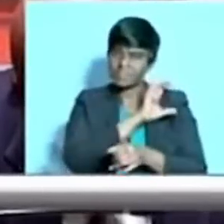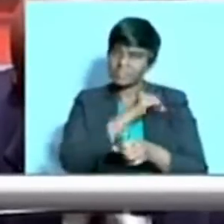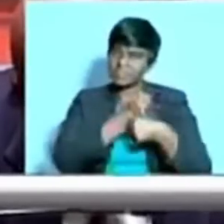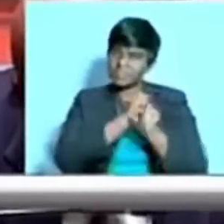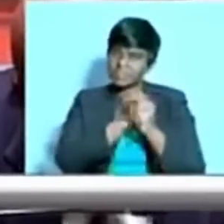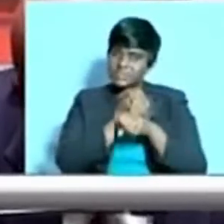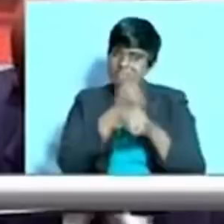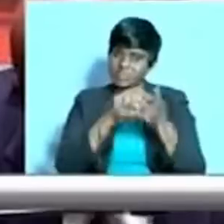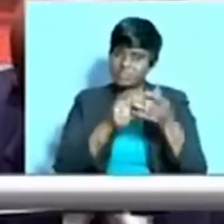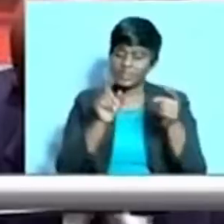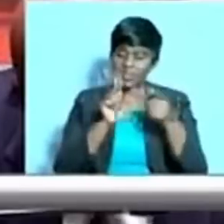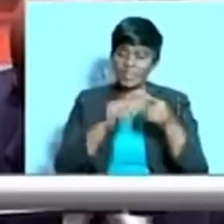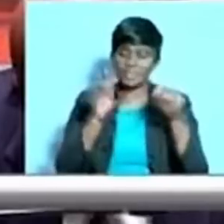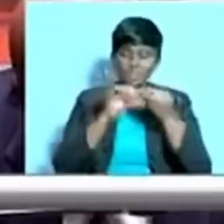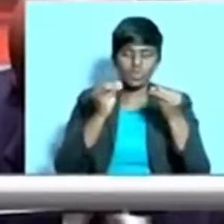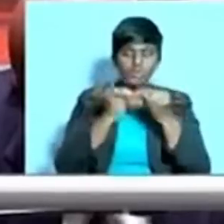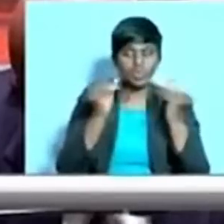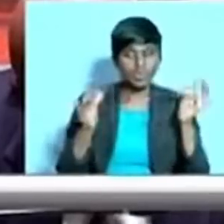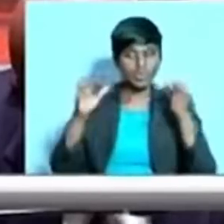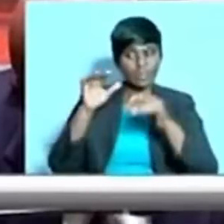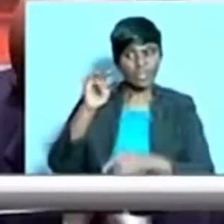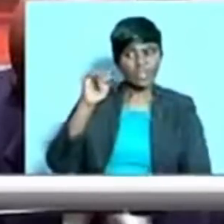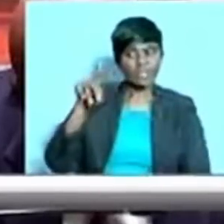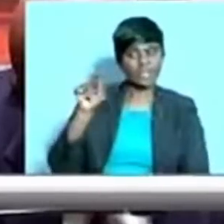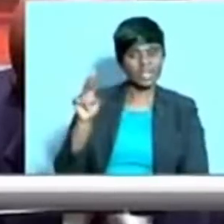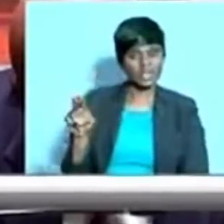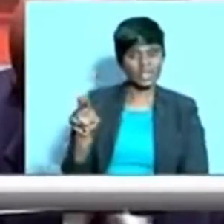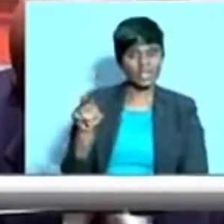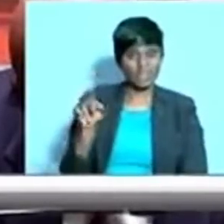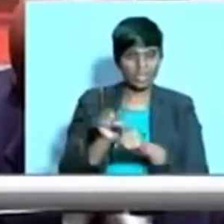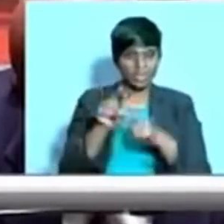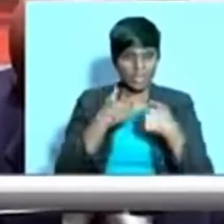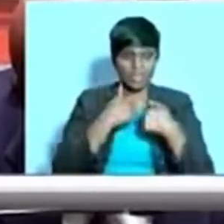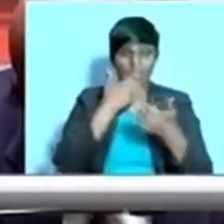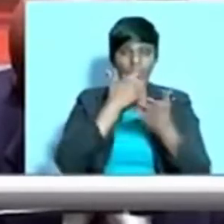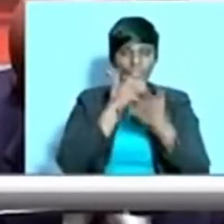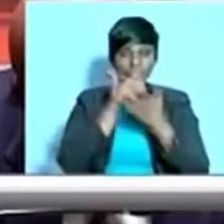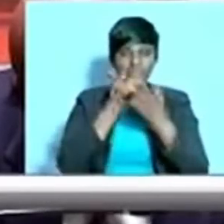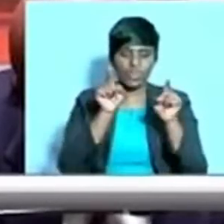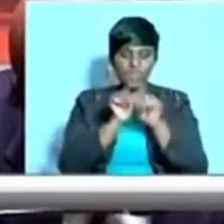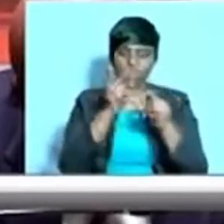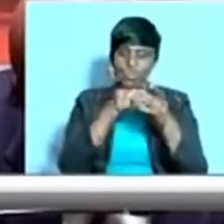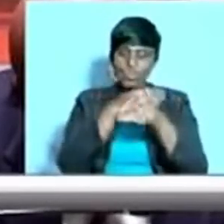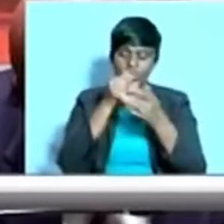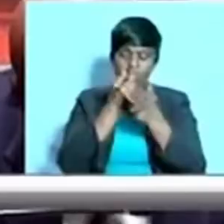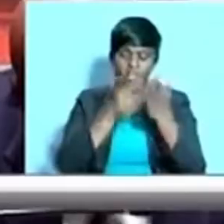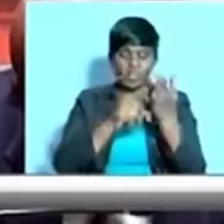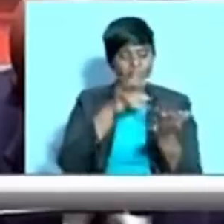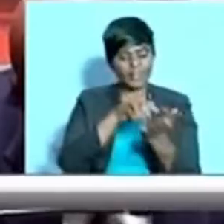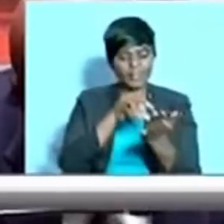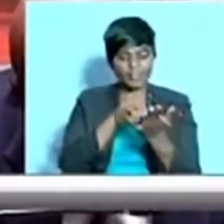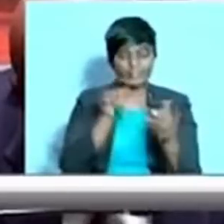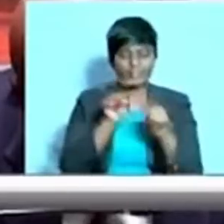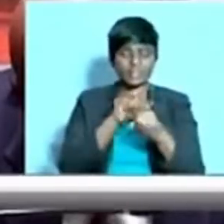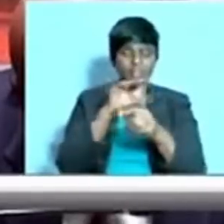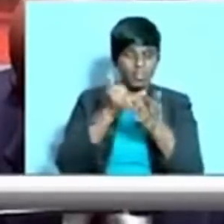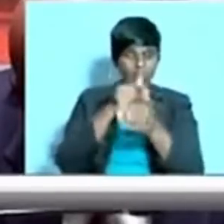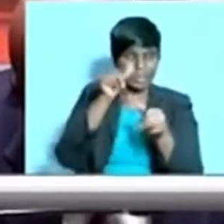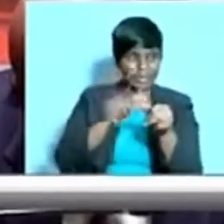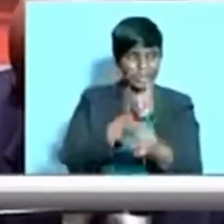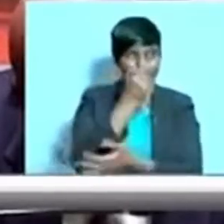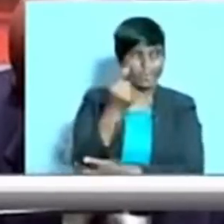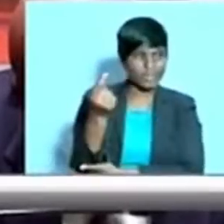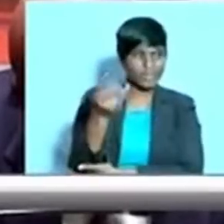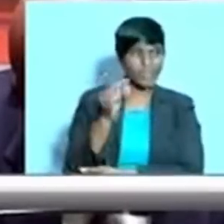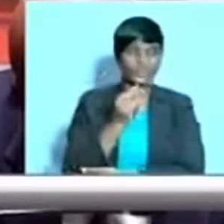characterizes that most assemblies at the IPU has the evidence that this matter concerns each and every one